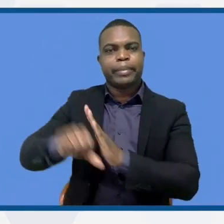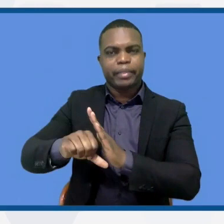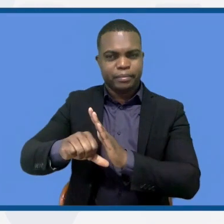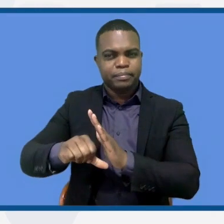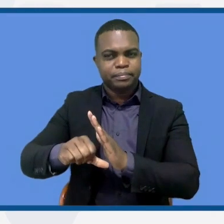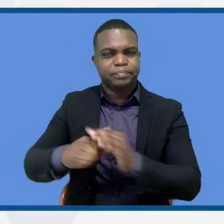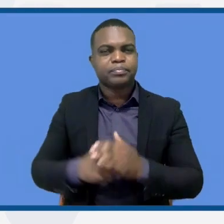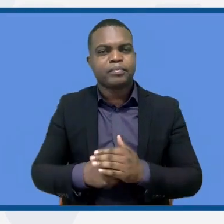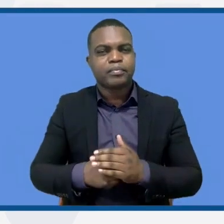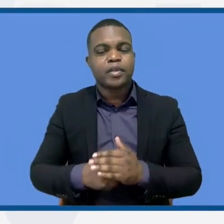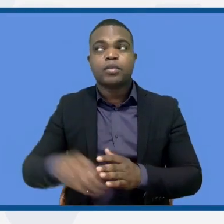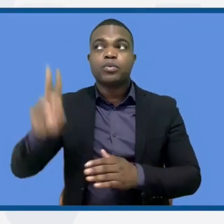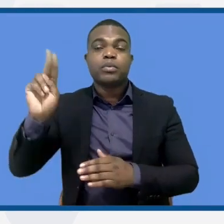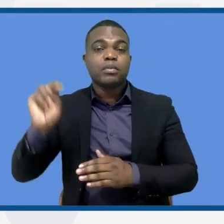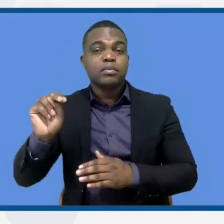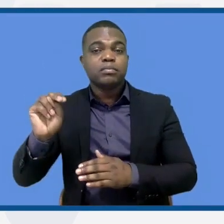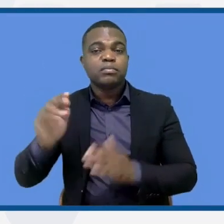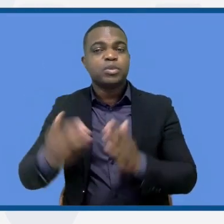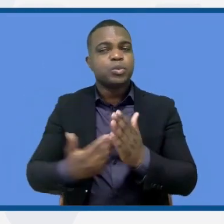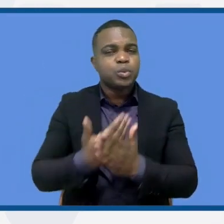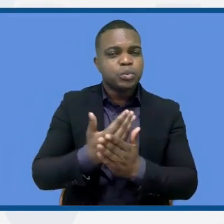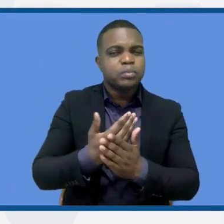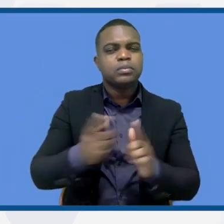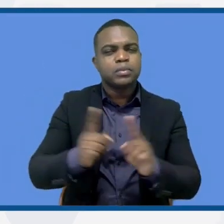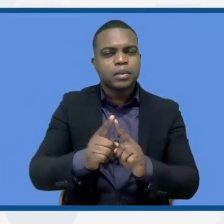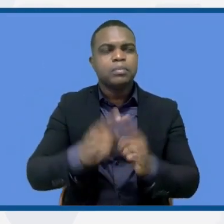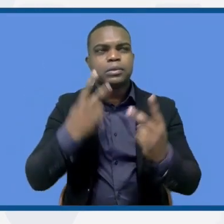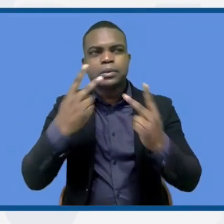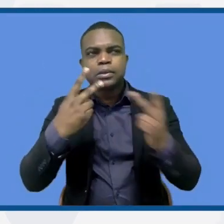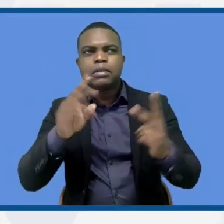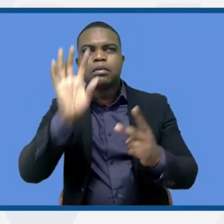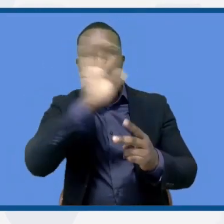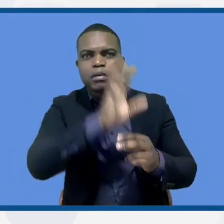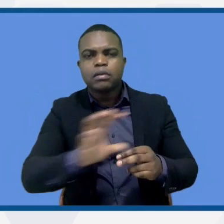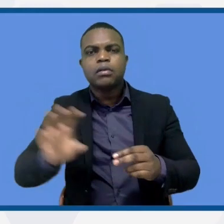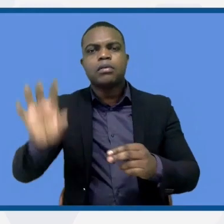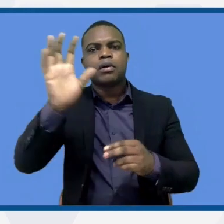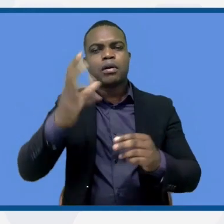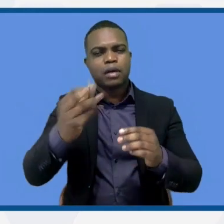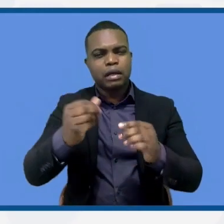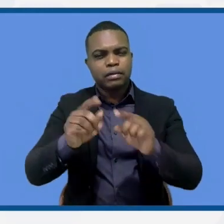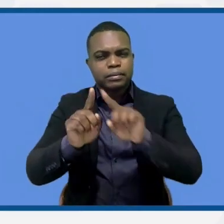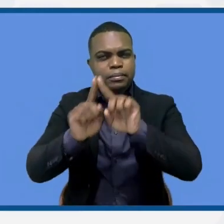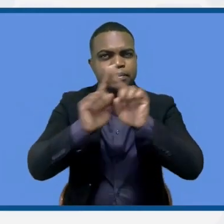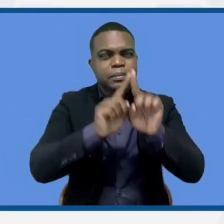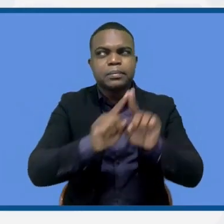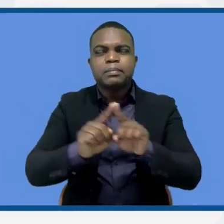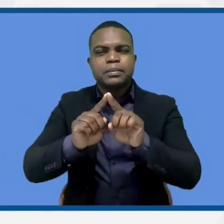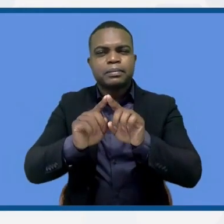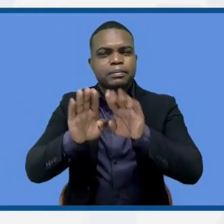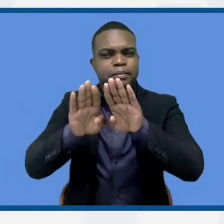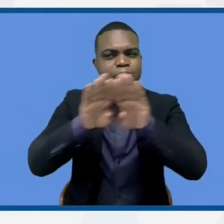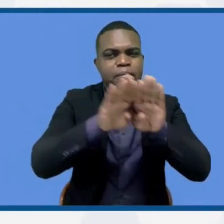pandemic, many critical infrastructure services are exposed to be increasingly vulnerable.